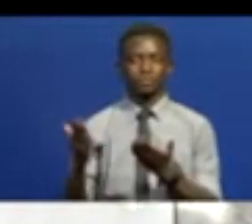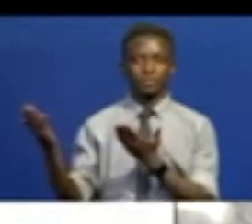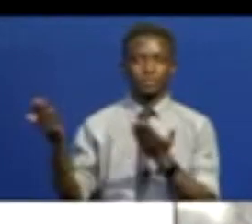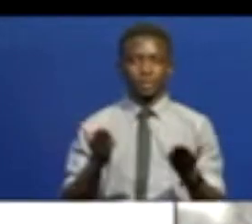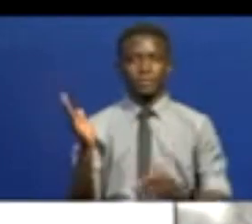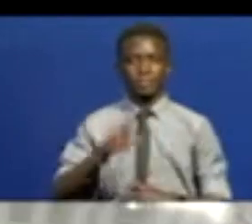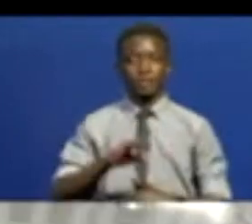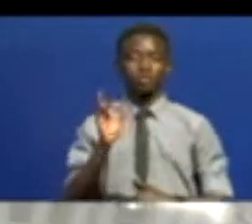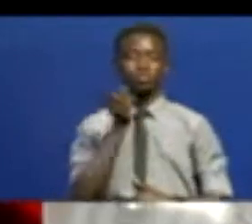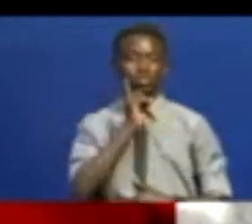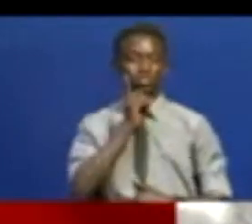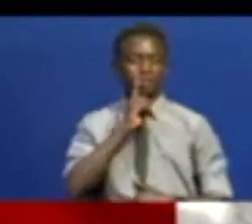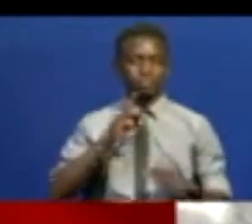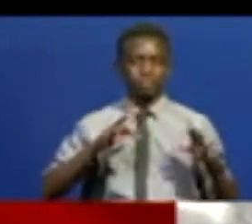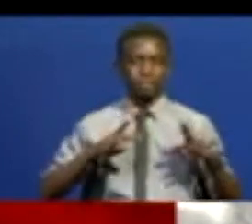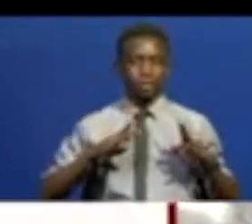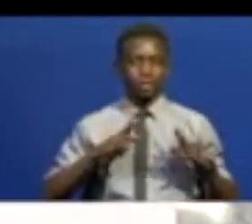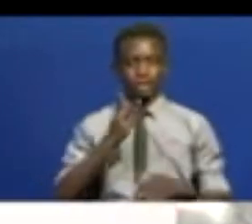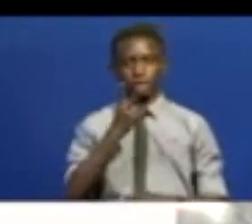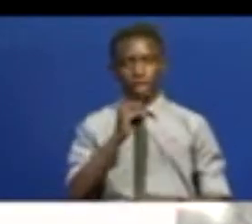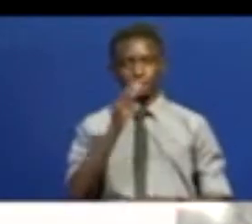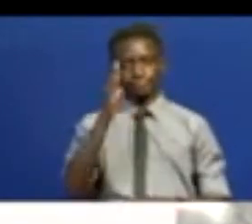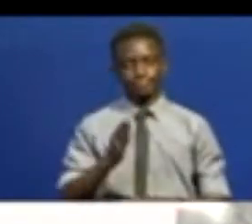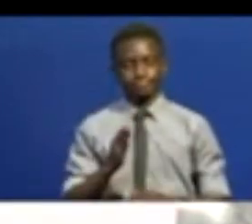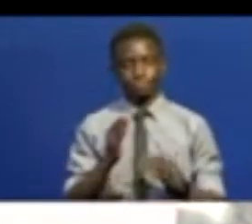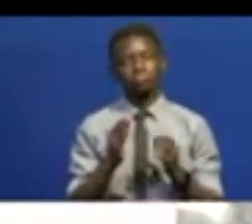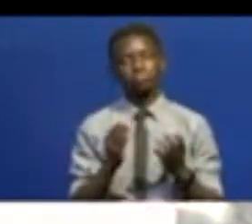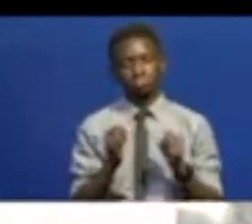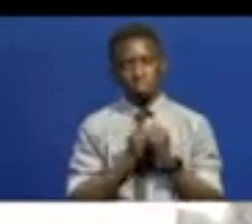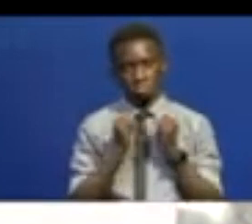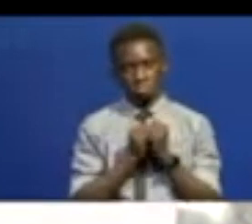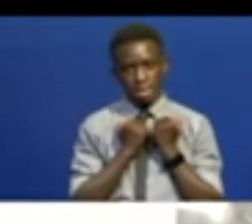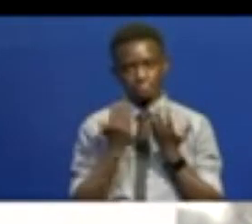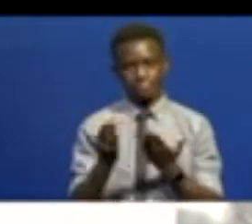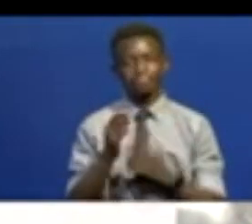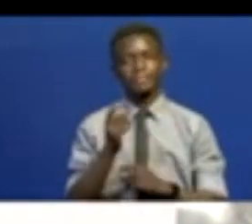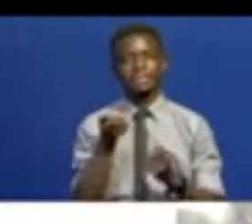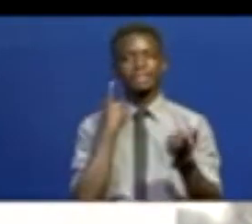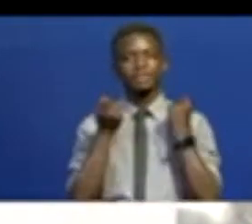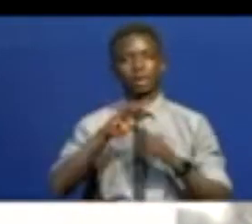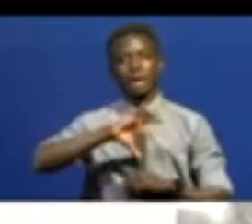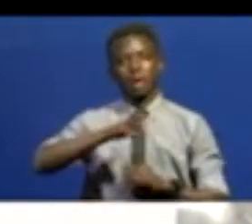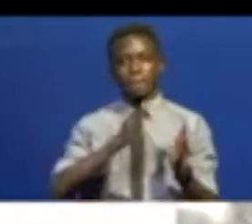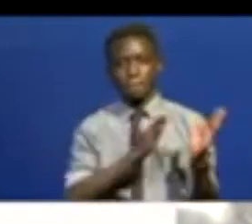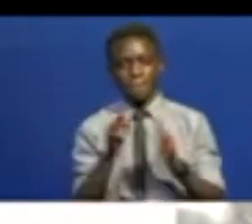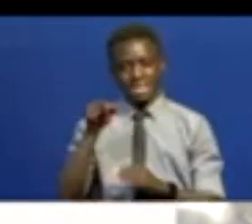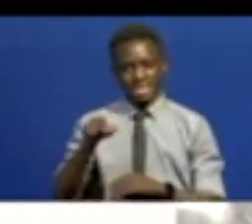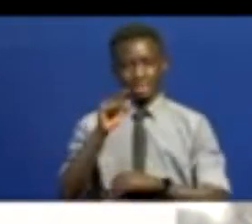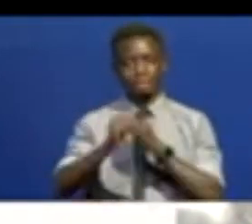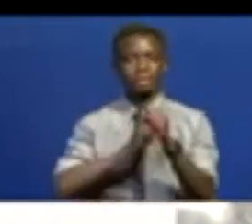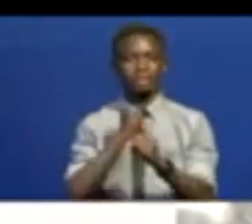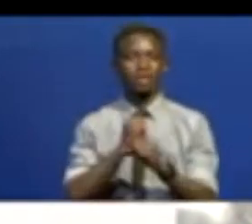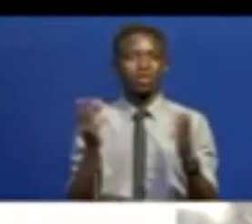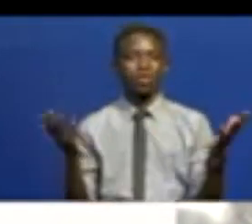Tomorrow is Mashujaa Day, and Kericho County is all set to host this year's Mashujaa Day. And